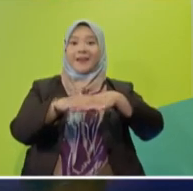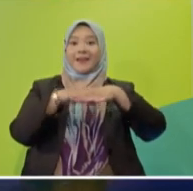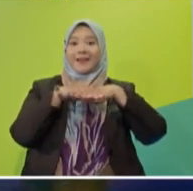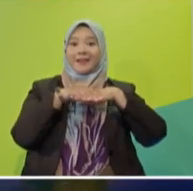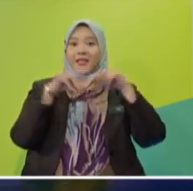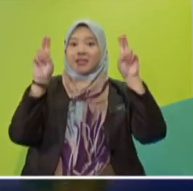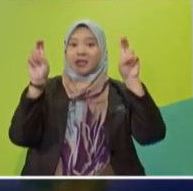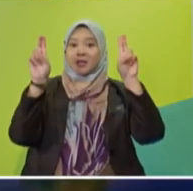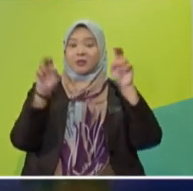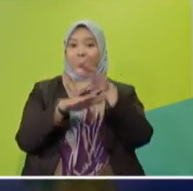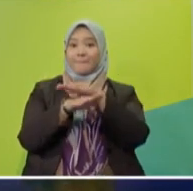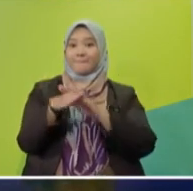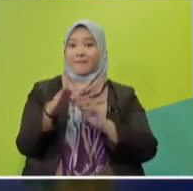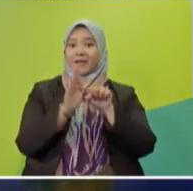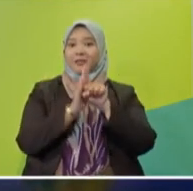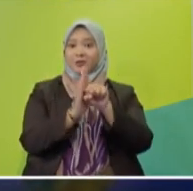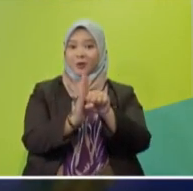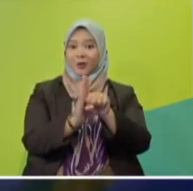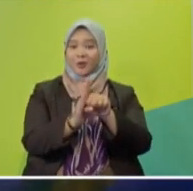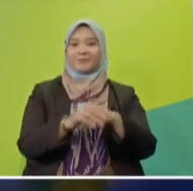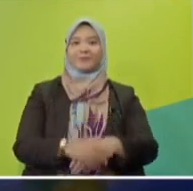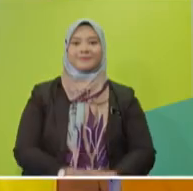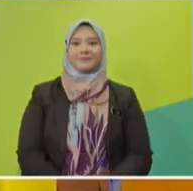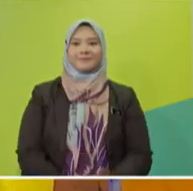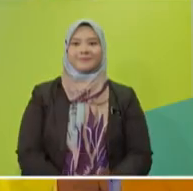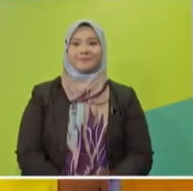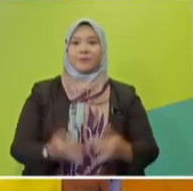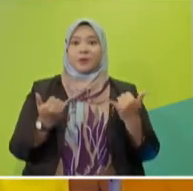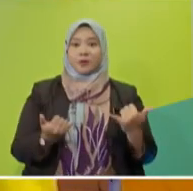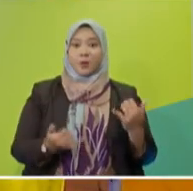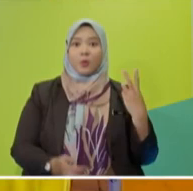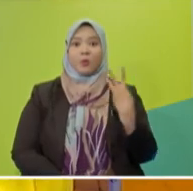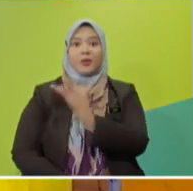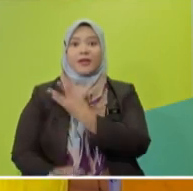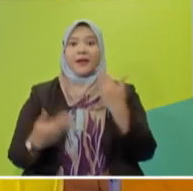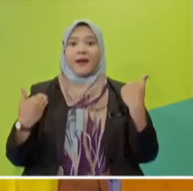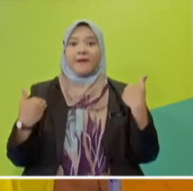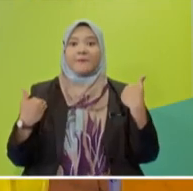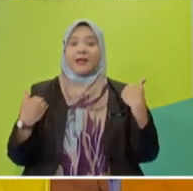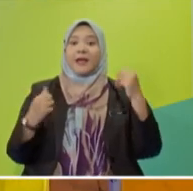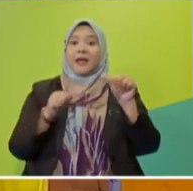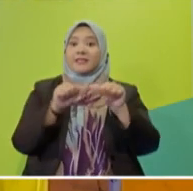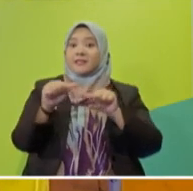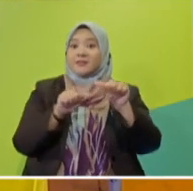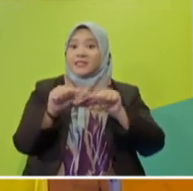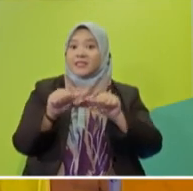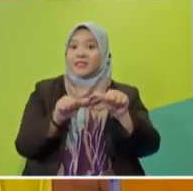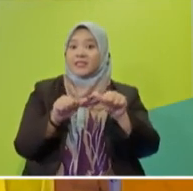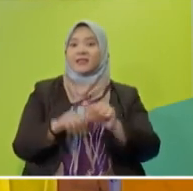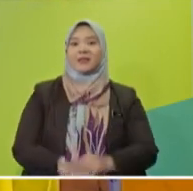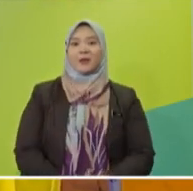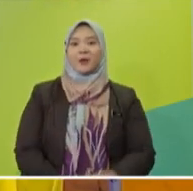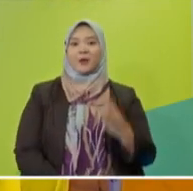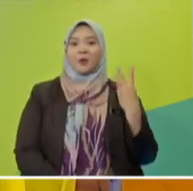Okay, yes Chris, okay, we will have an exciting fun activity after this. We'll be reciting a jazz chant.